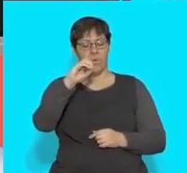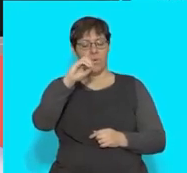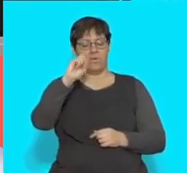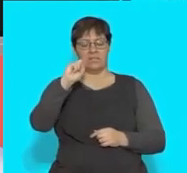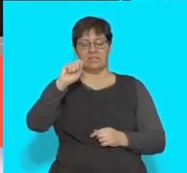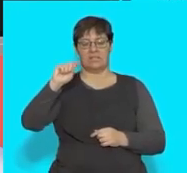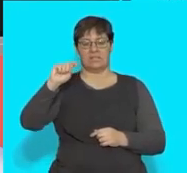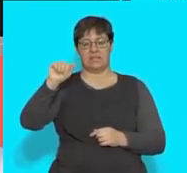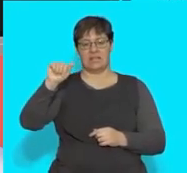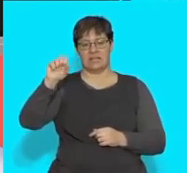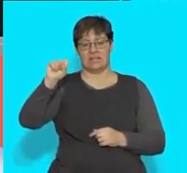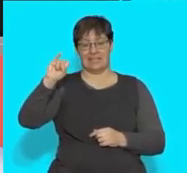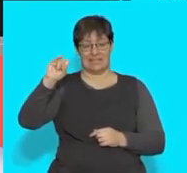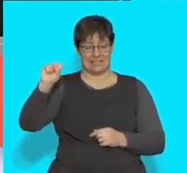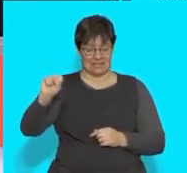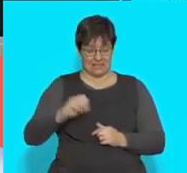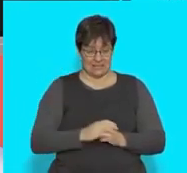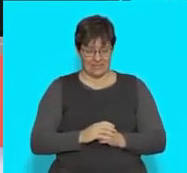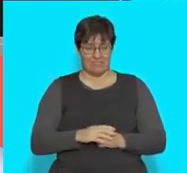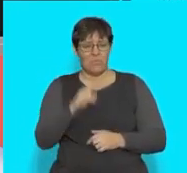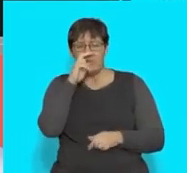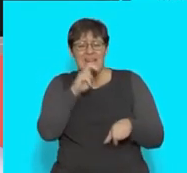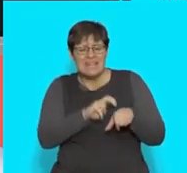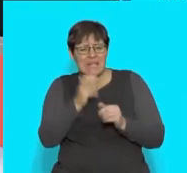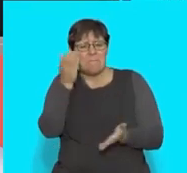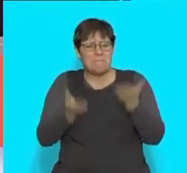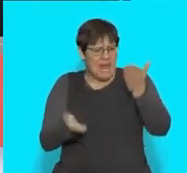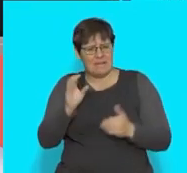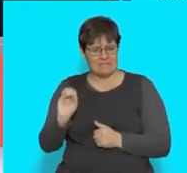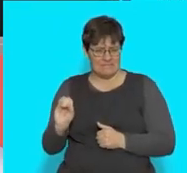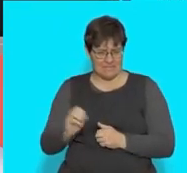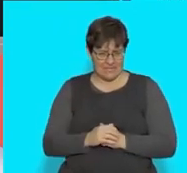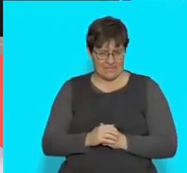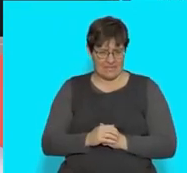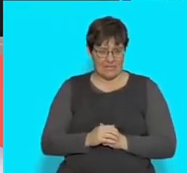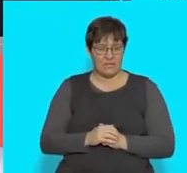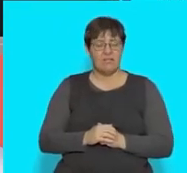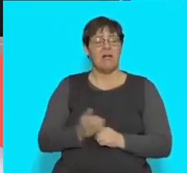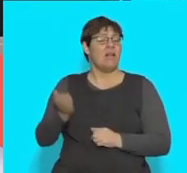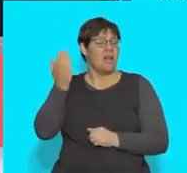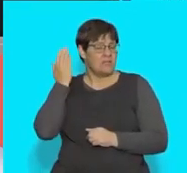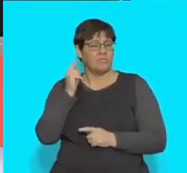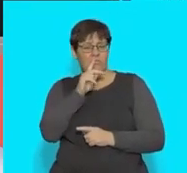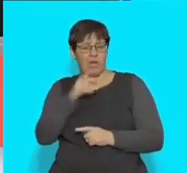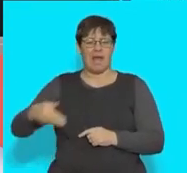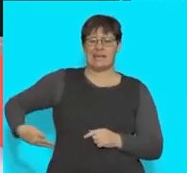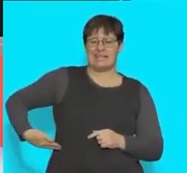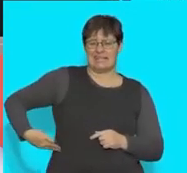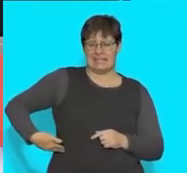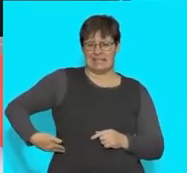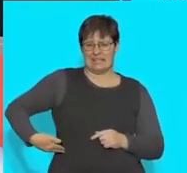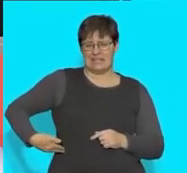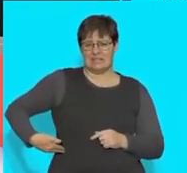need to be balanced. And the last segment, we looked at this concept of how our kidneys are able